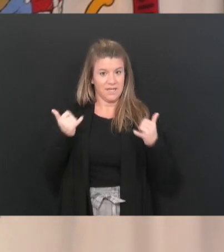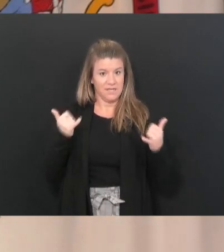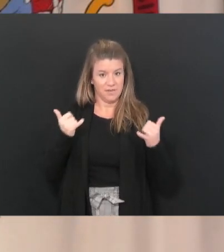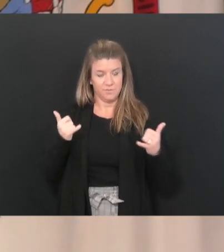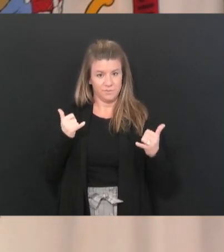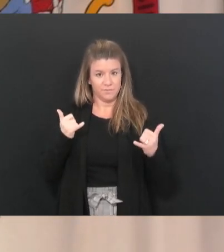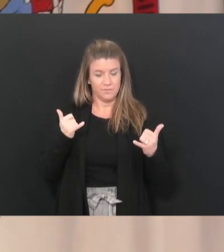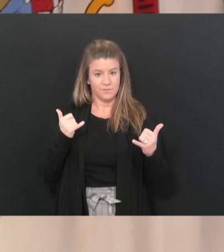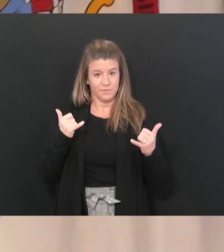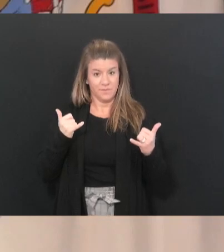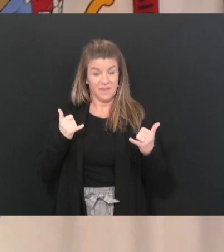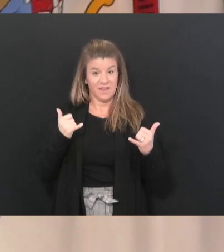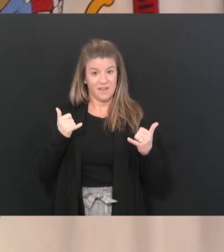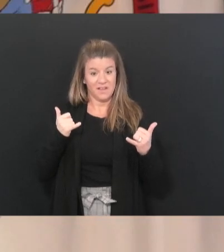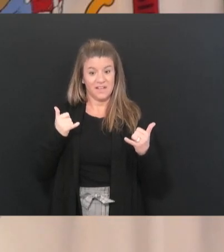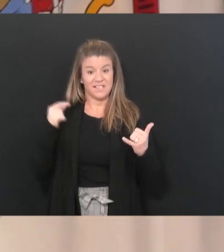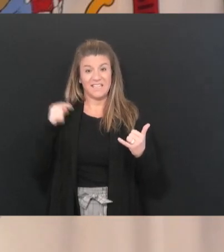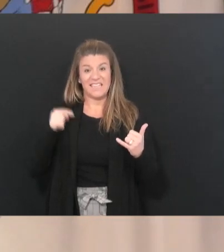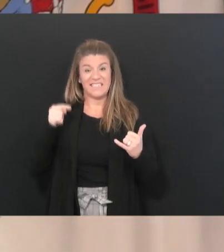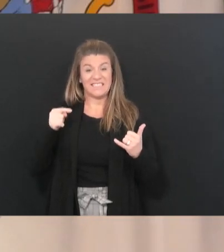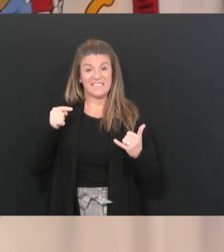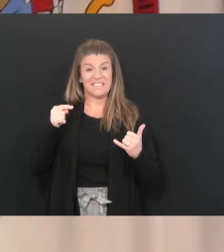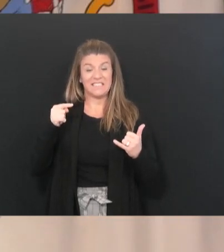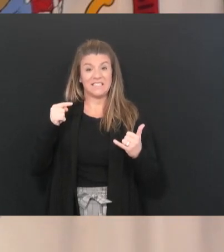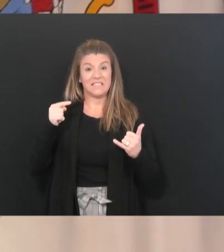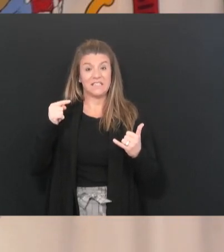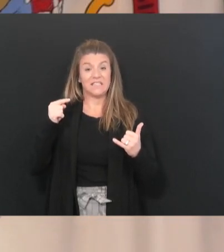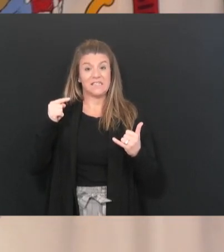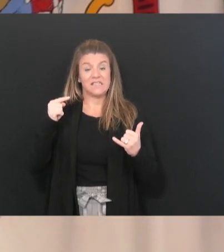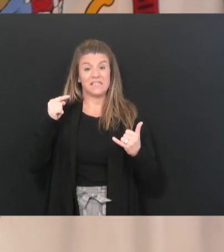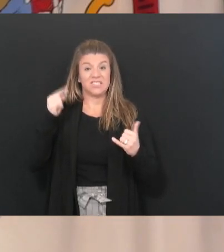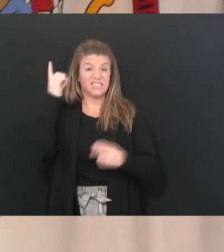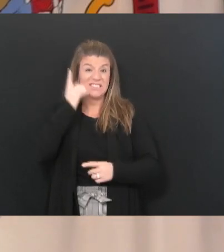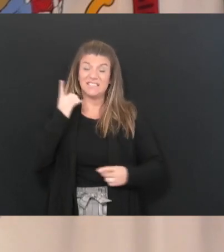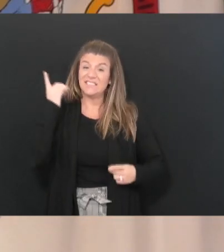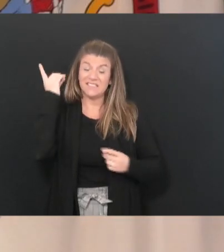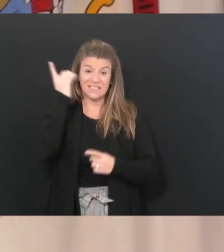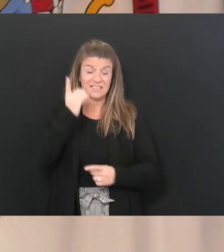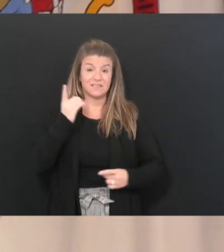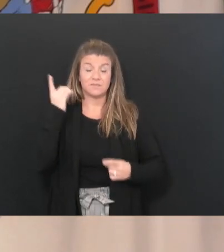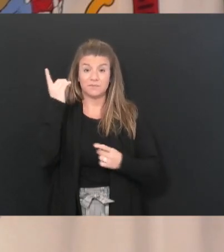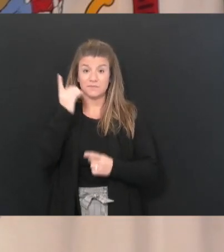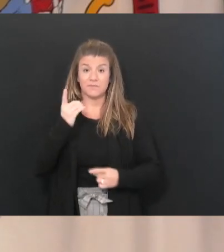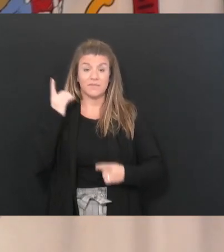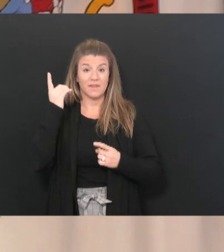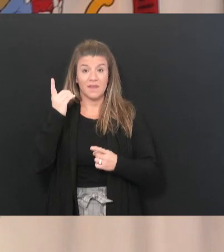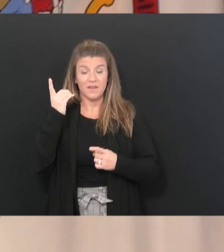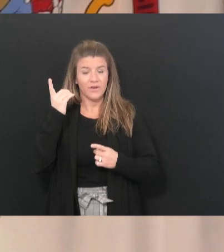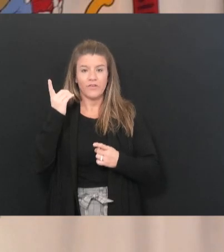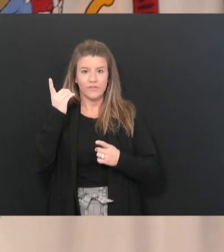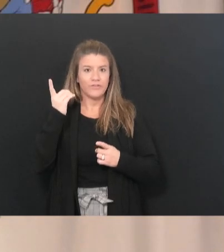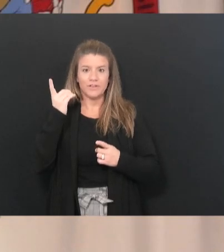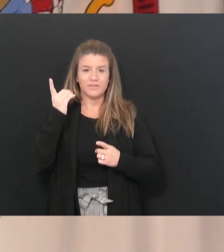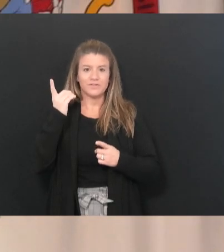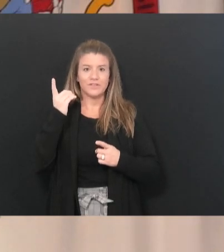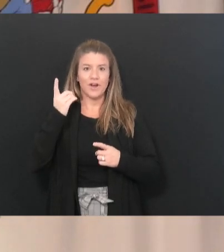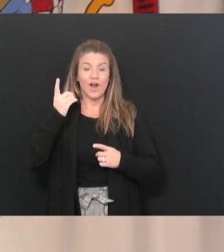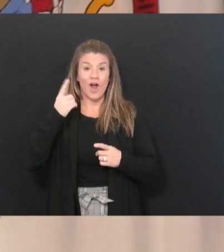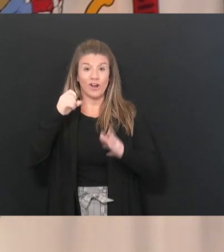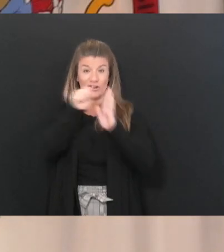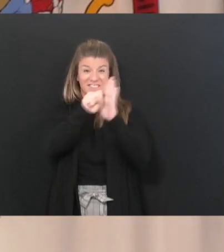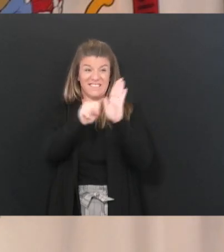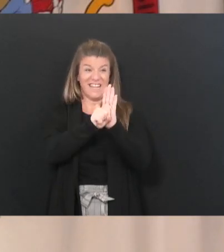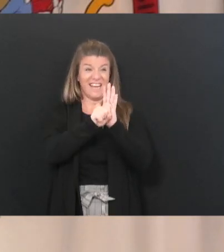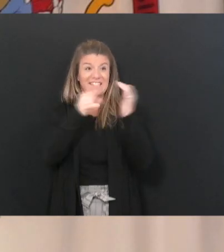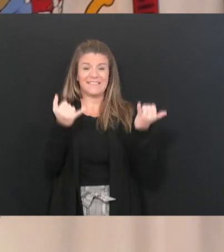on this disease that has, for all practical purposes, shut us down,